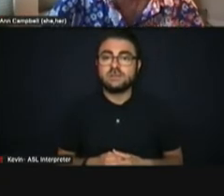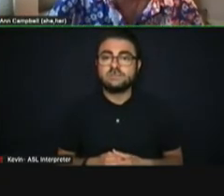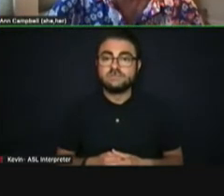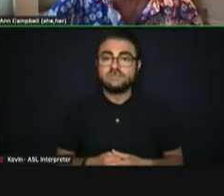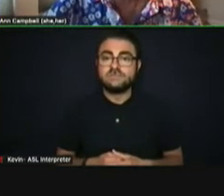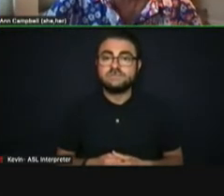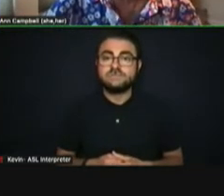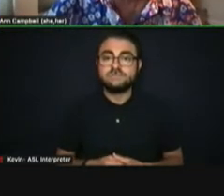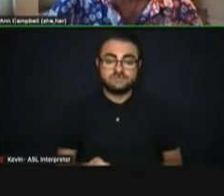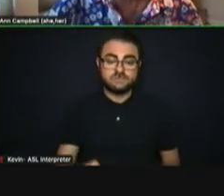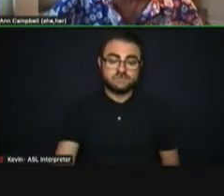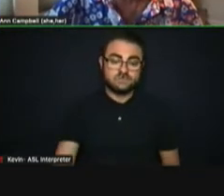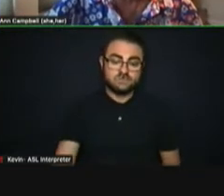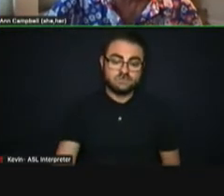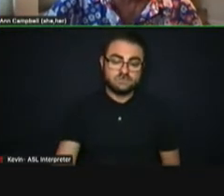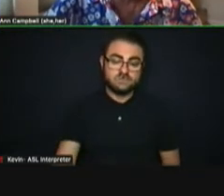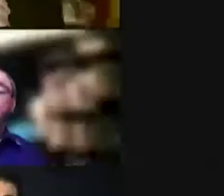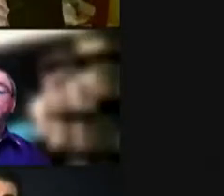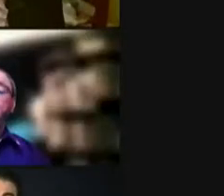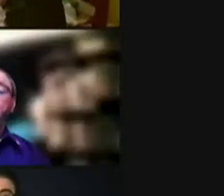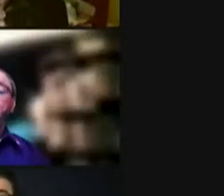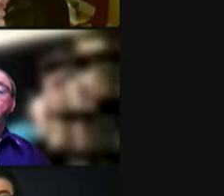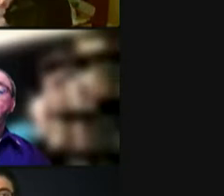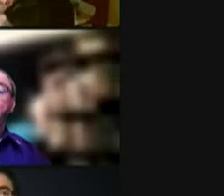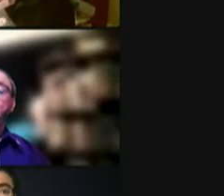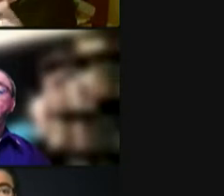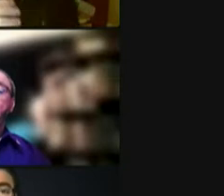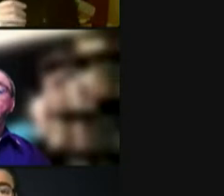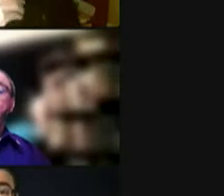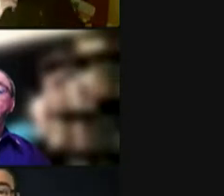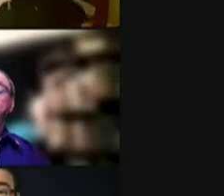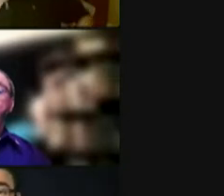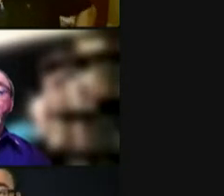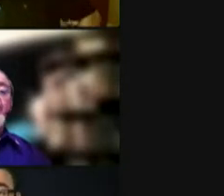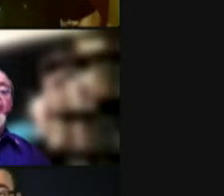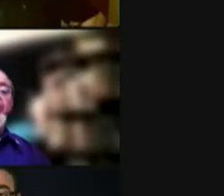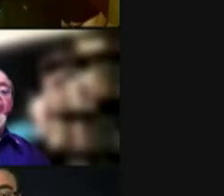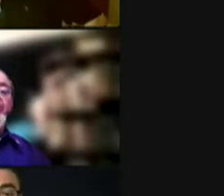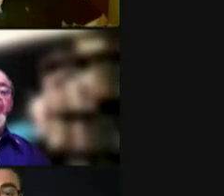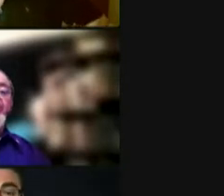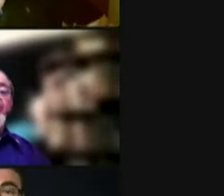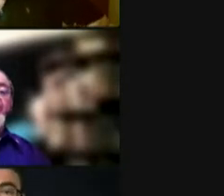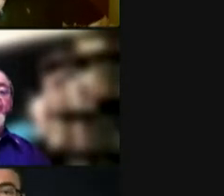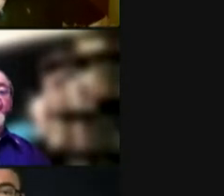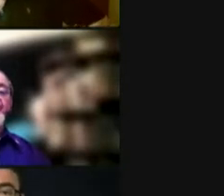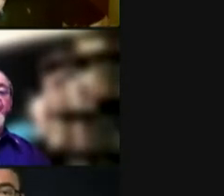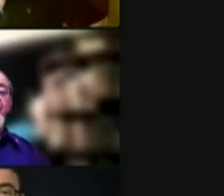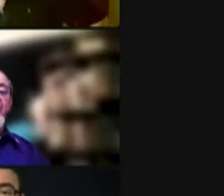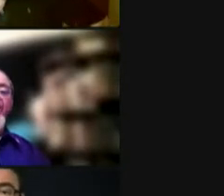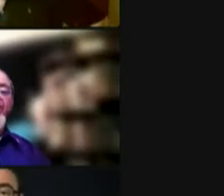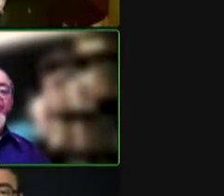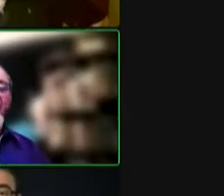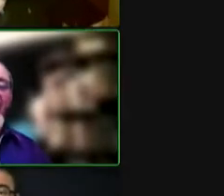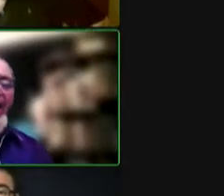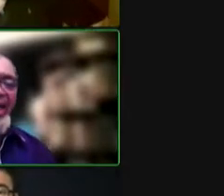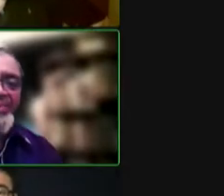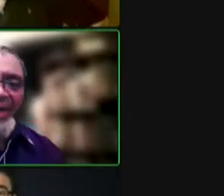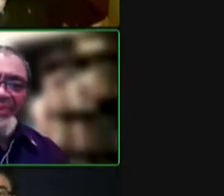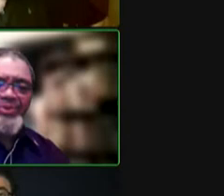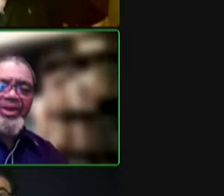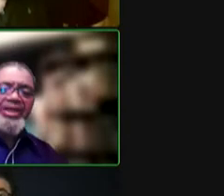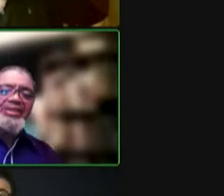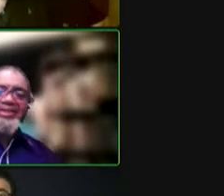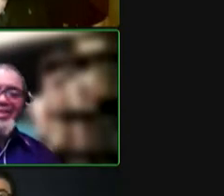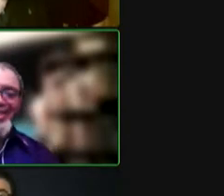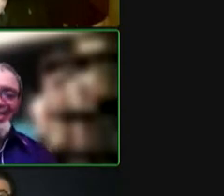Well, thank you. Does anyone else have a question? Pastor Wisner, do you have anything that you'd like to add? Only thing,